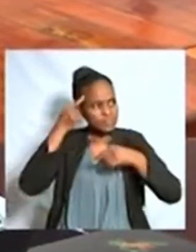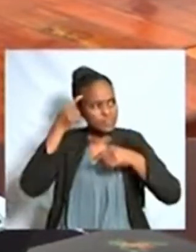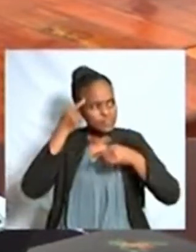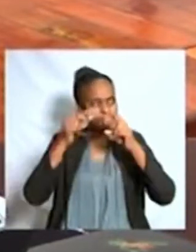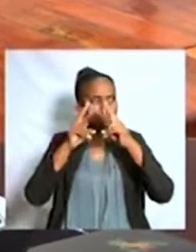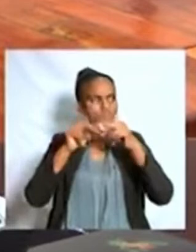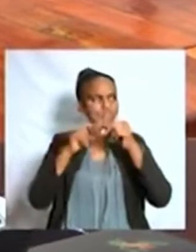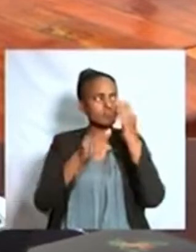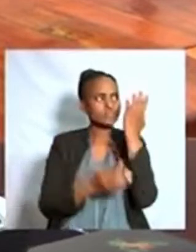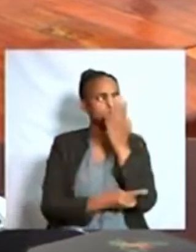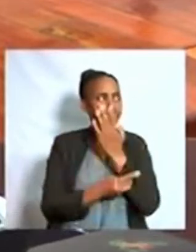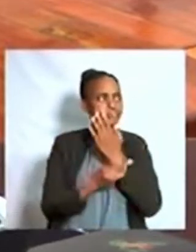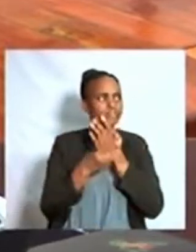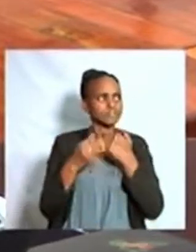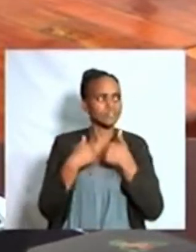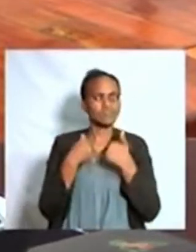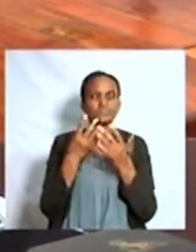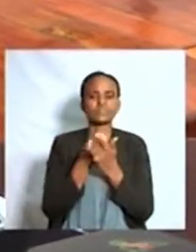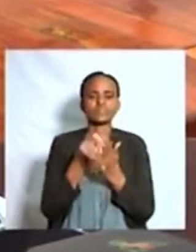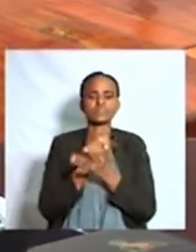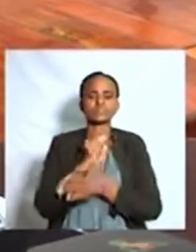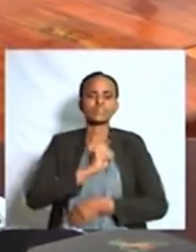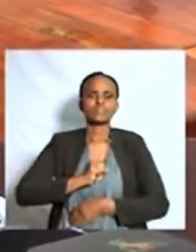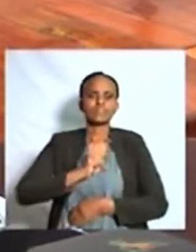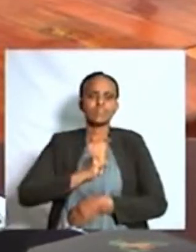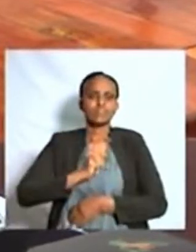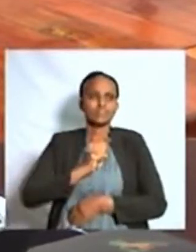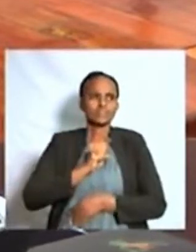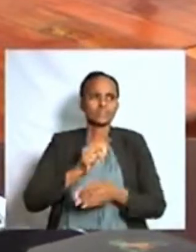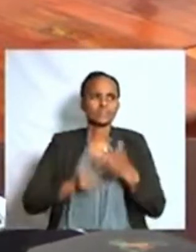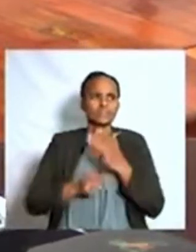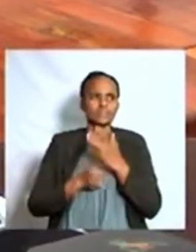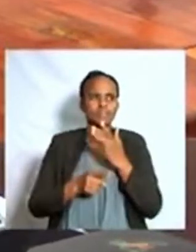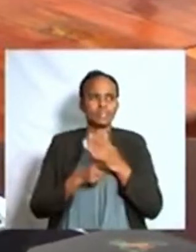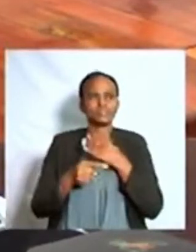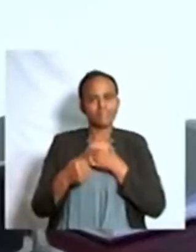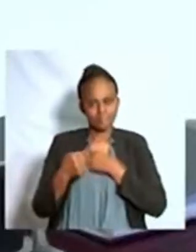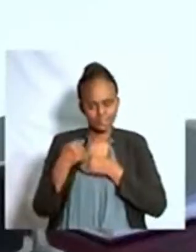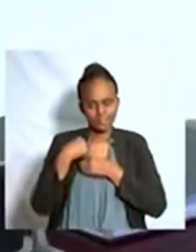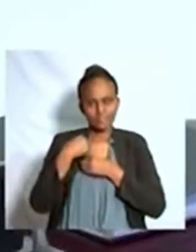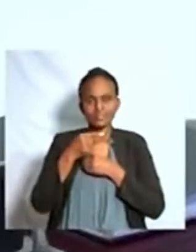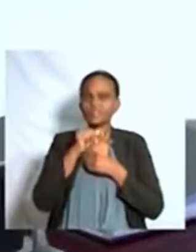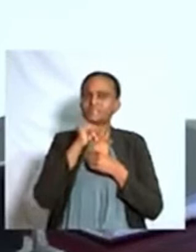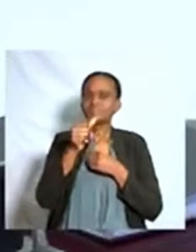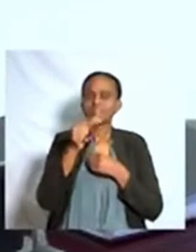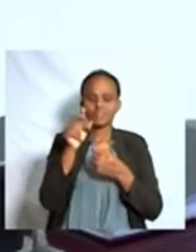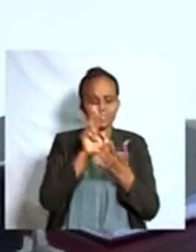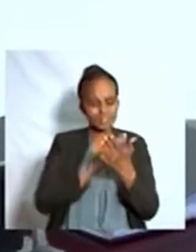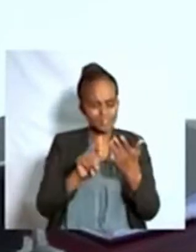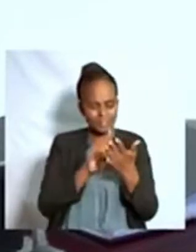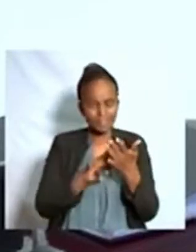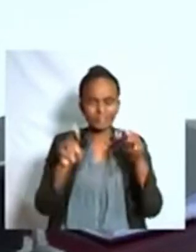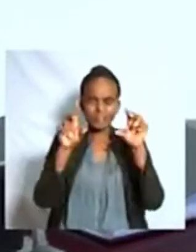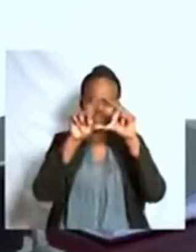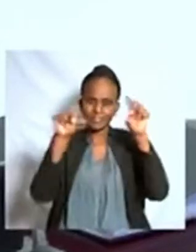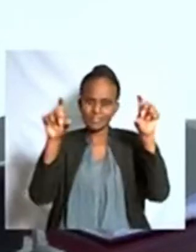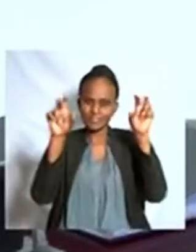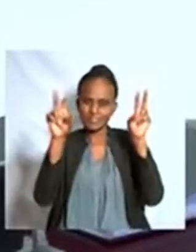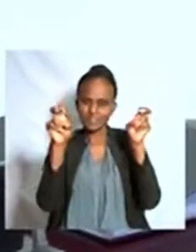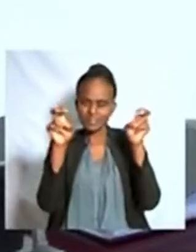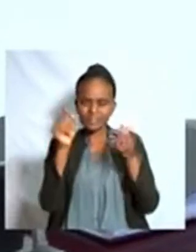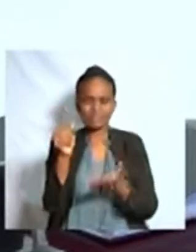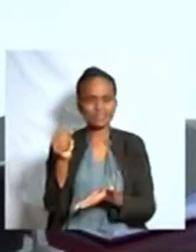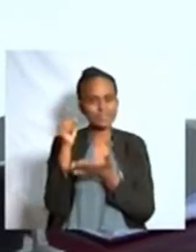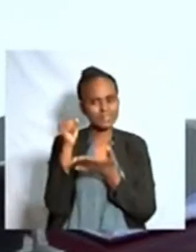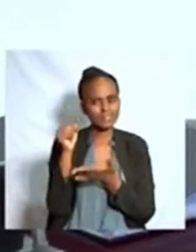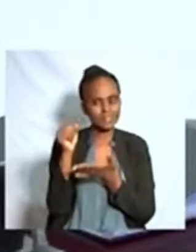to generate funds from various sources. Sorry, Town Clerk. My guidance was you don't read, you just read the heading, budget and